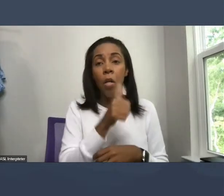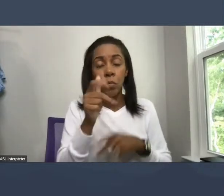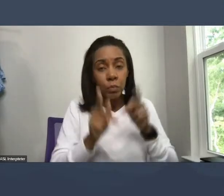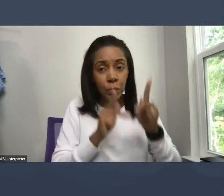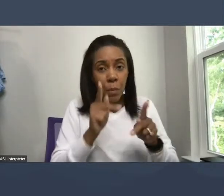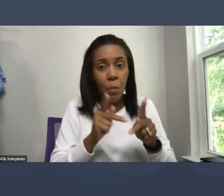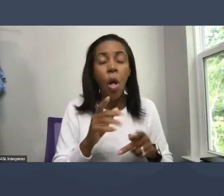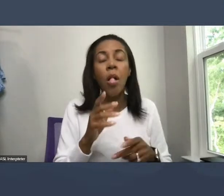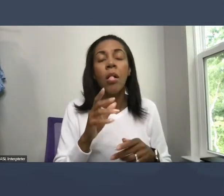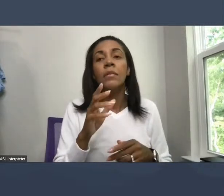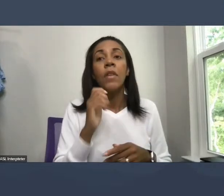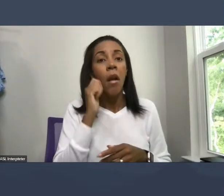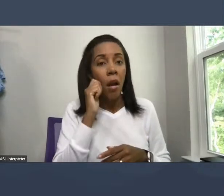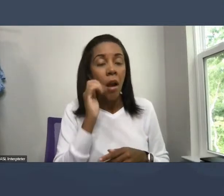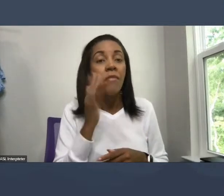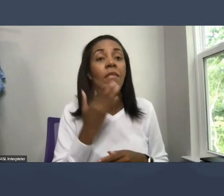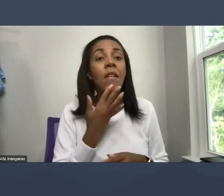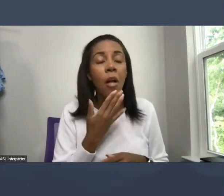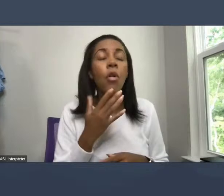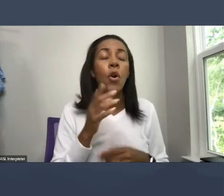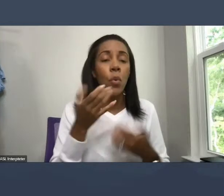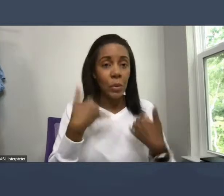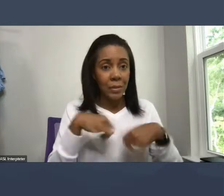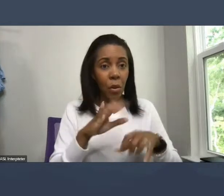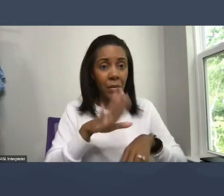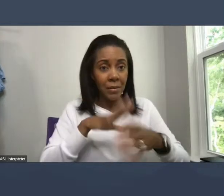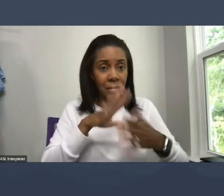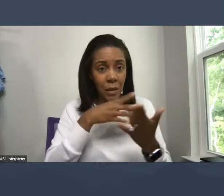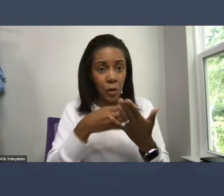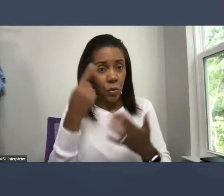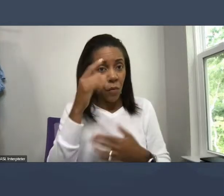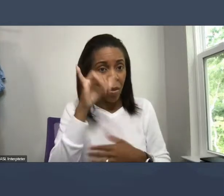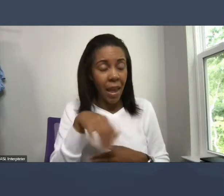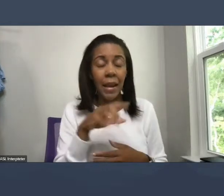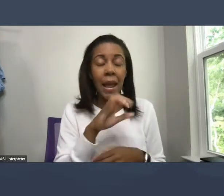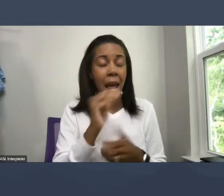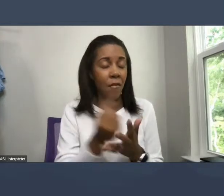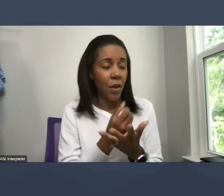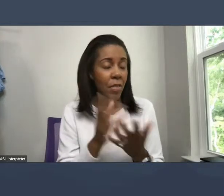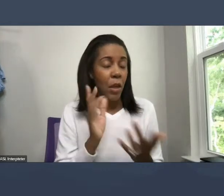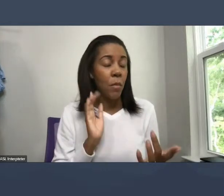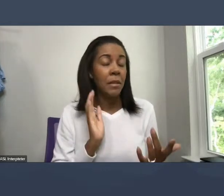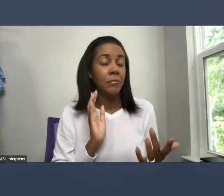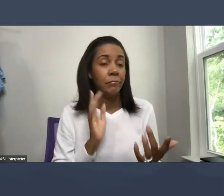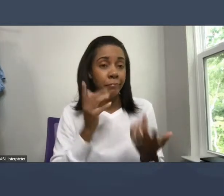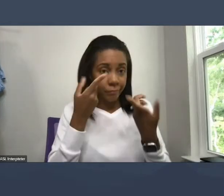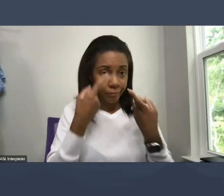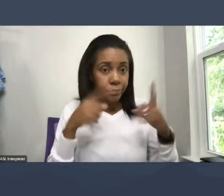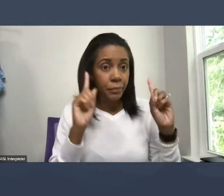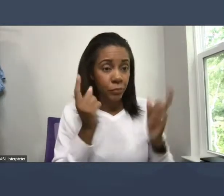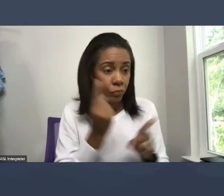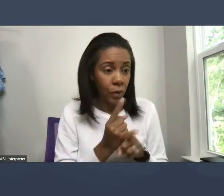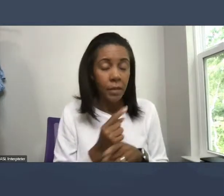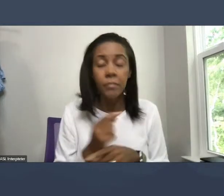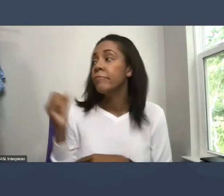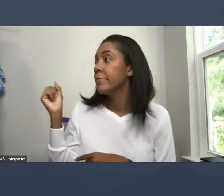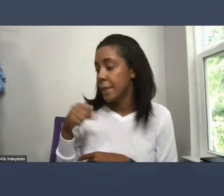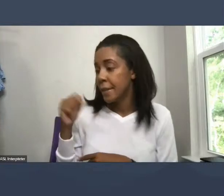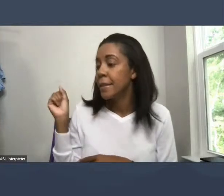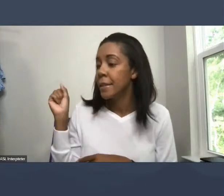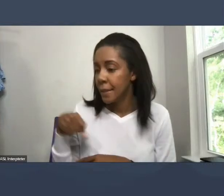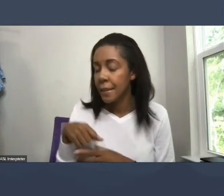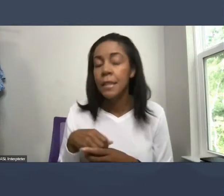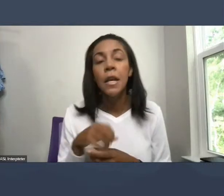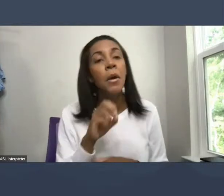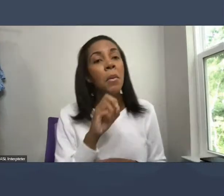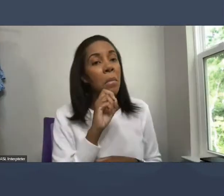and we're going to still be on schedule for that. Yes. All MBE requirements will be met. Yes. Okay.